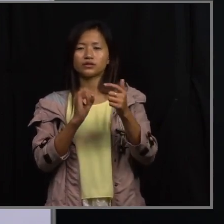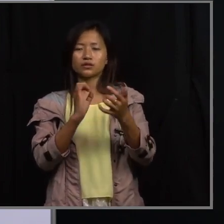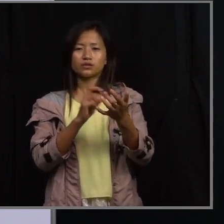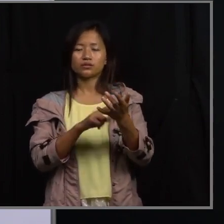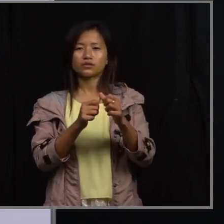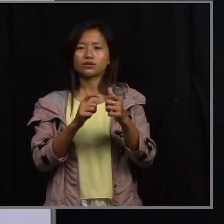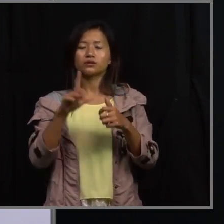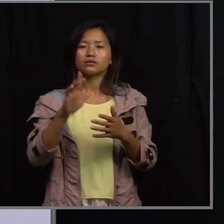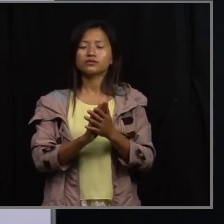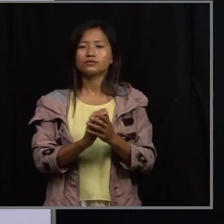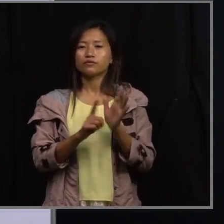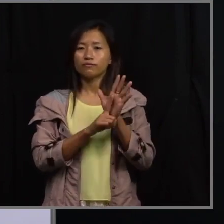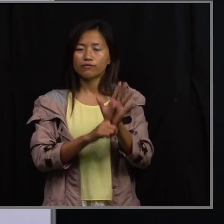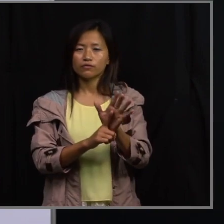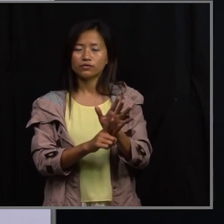Gravitational